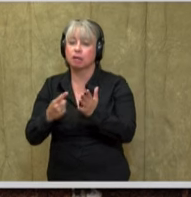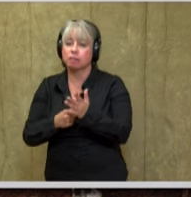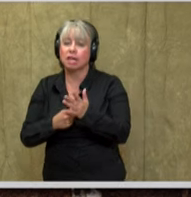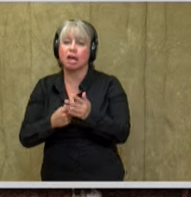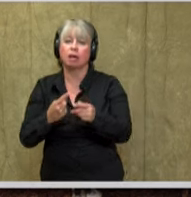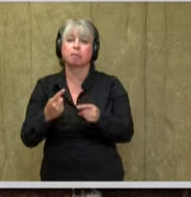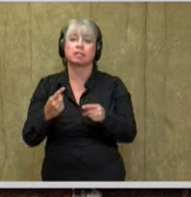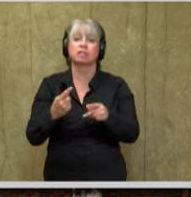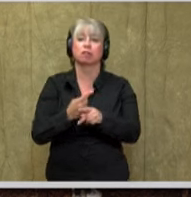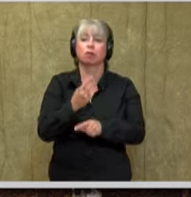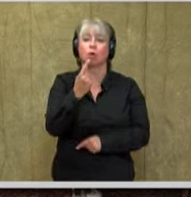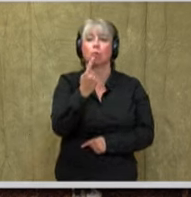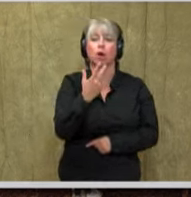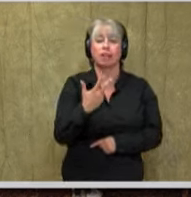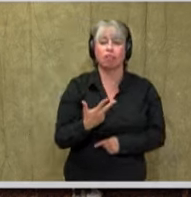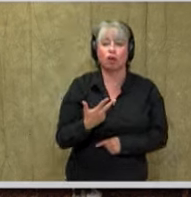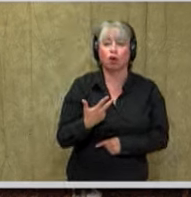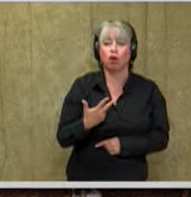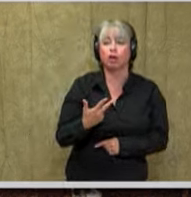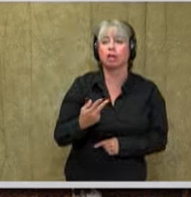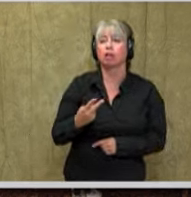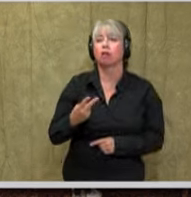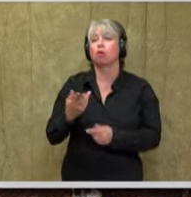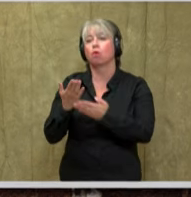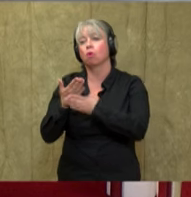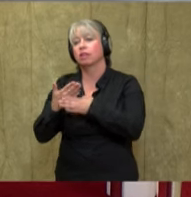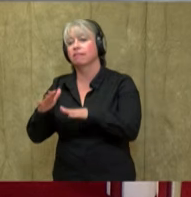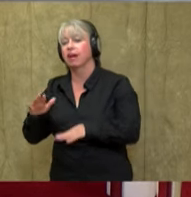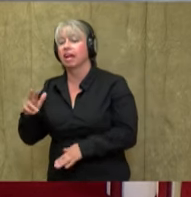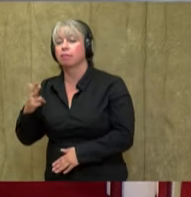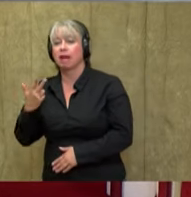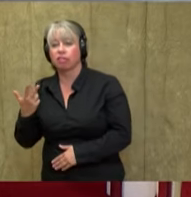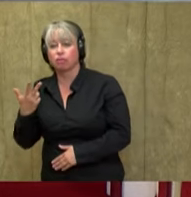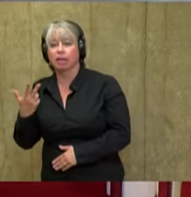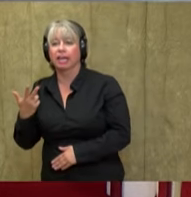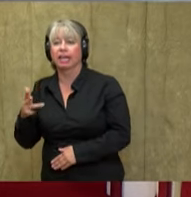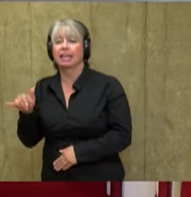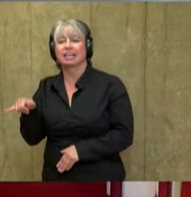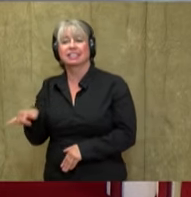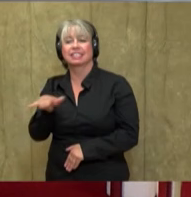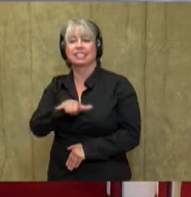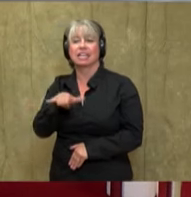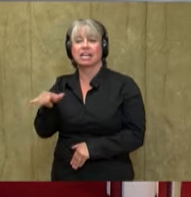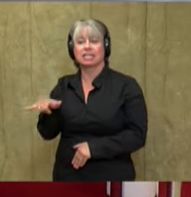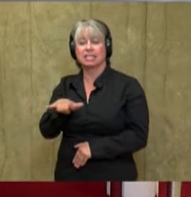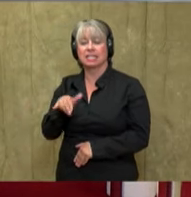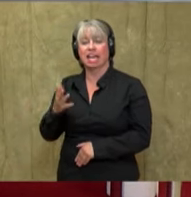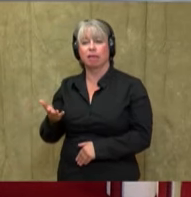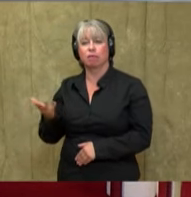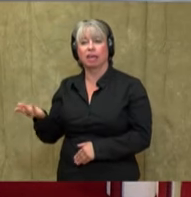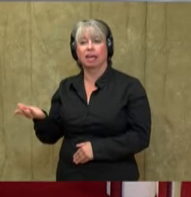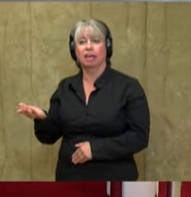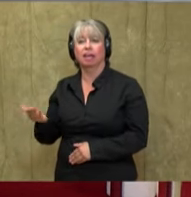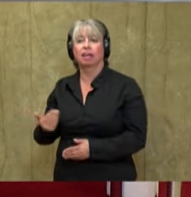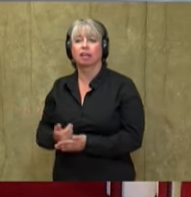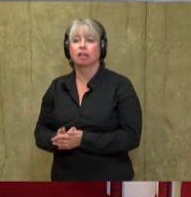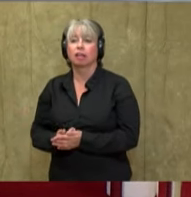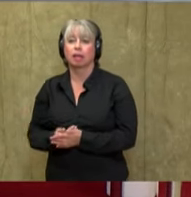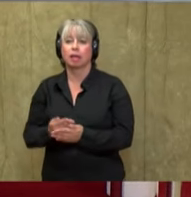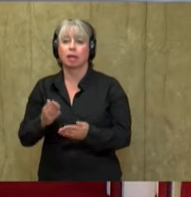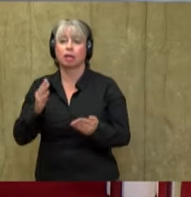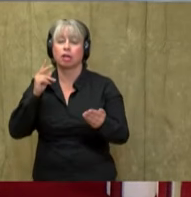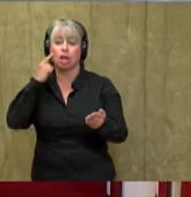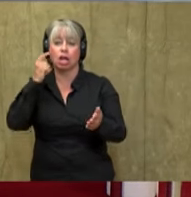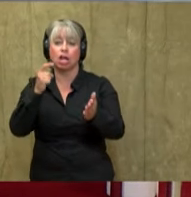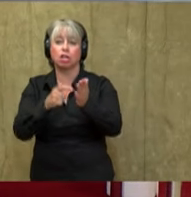know that multiplying by 1/3 is the same as dividing by 3. So if we look over here at our board, you can see the